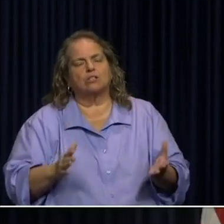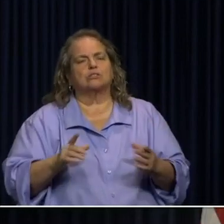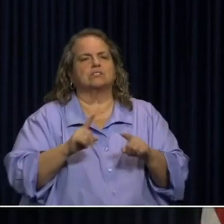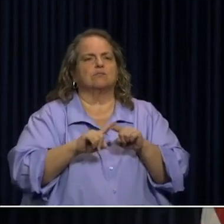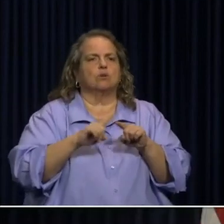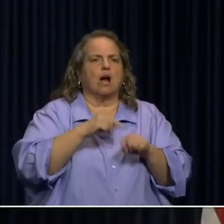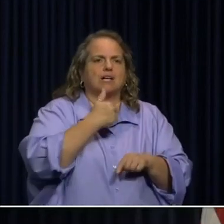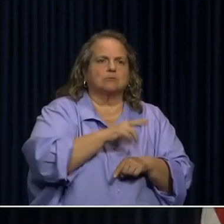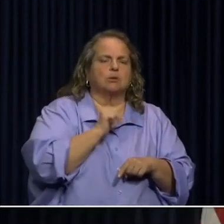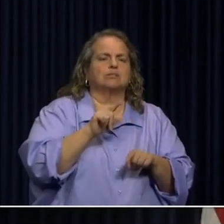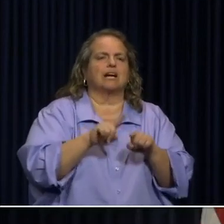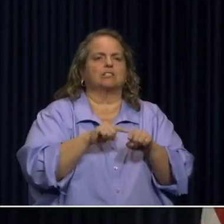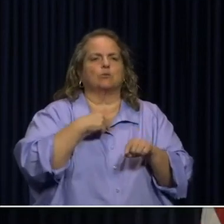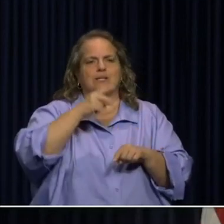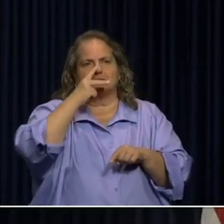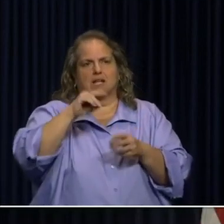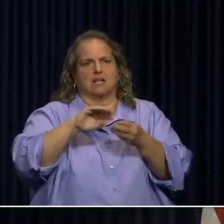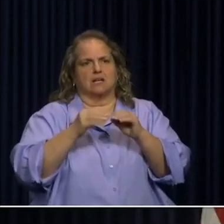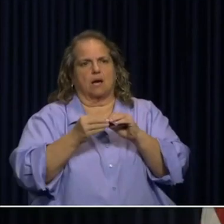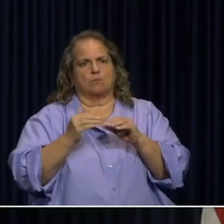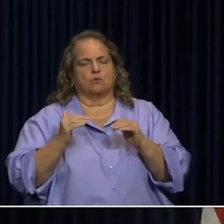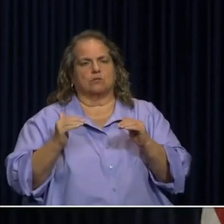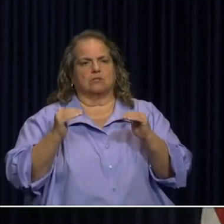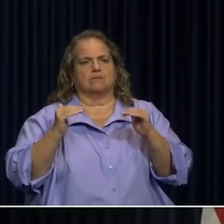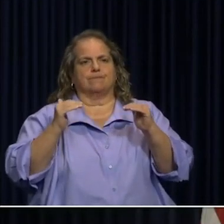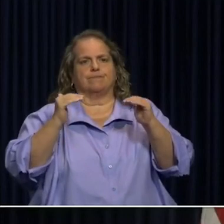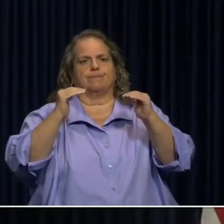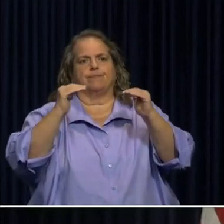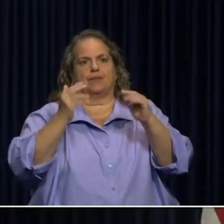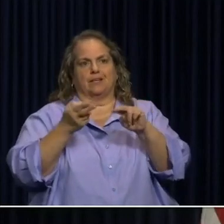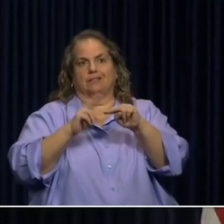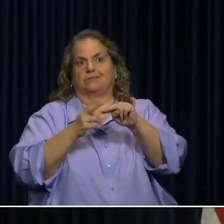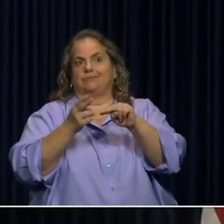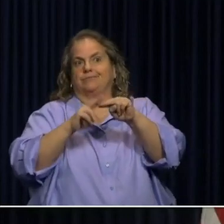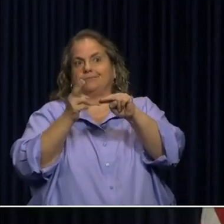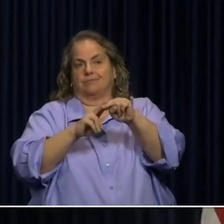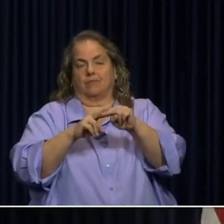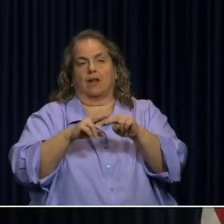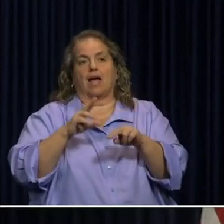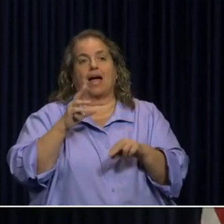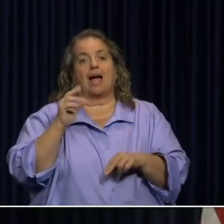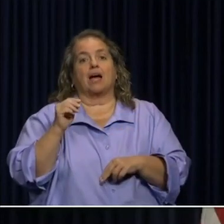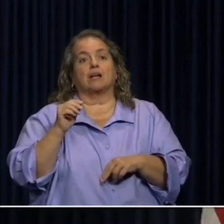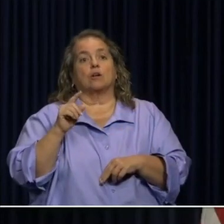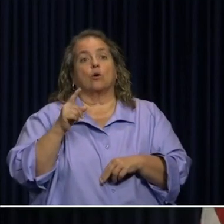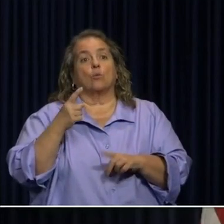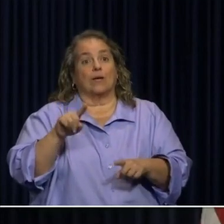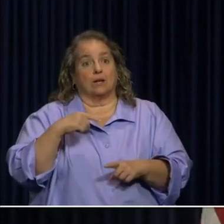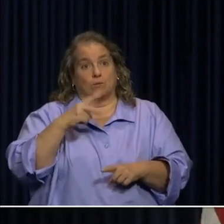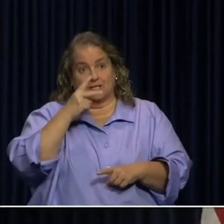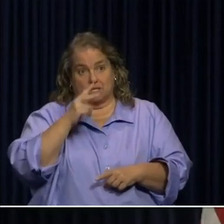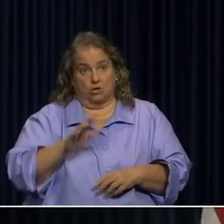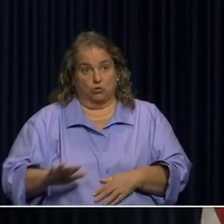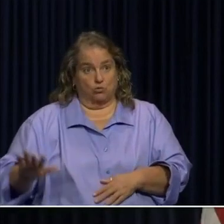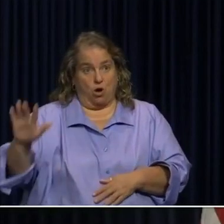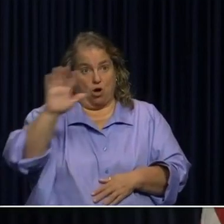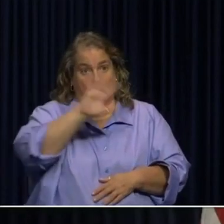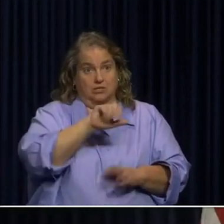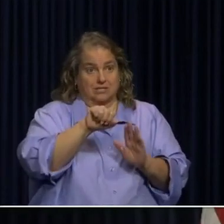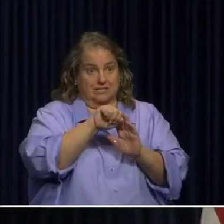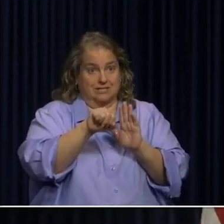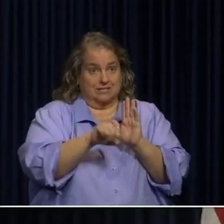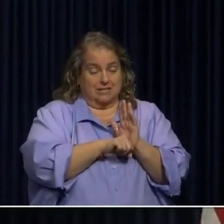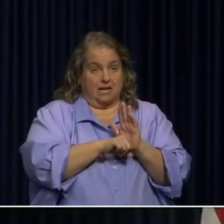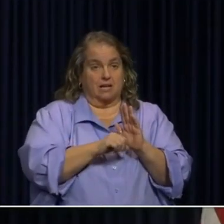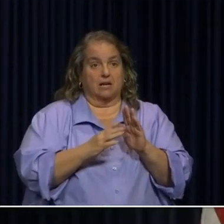we see those numbers coming up. And it'll only be when across the state we see a certain capacity